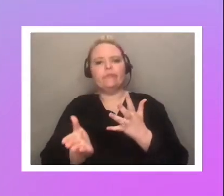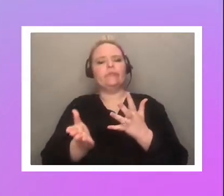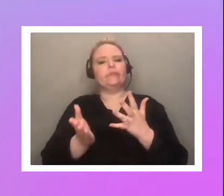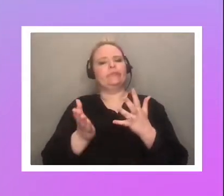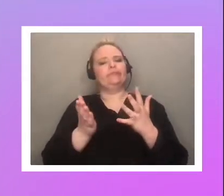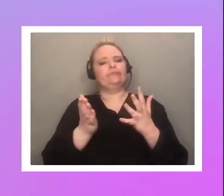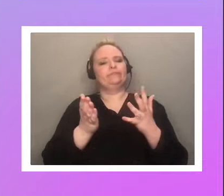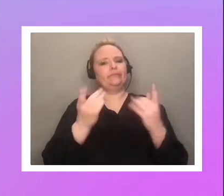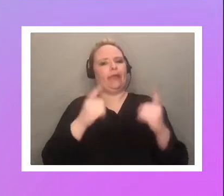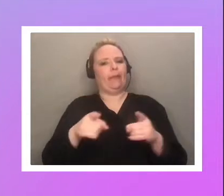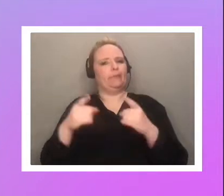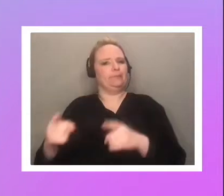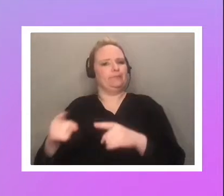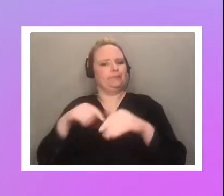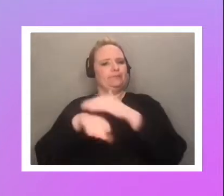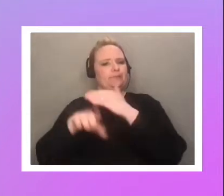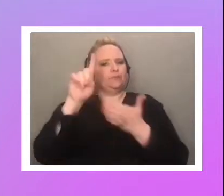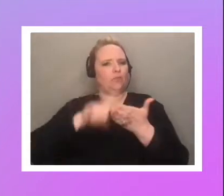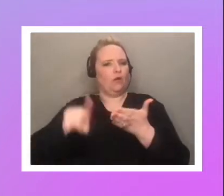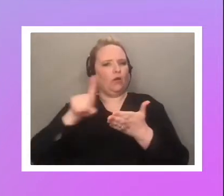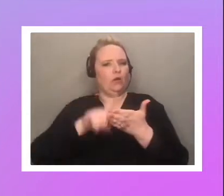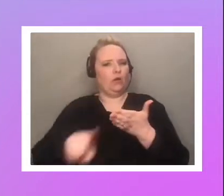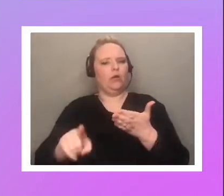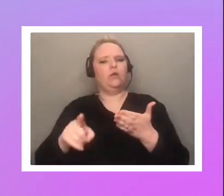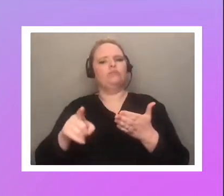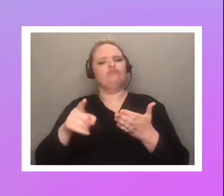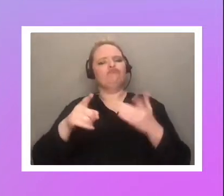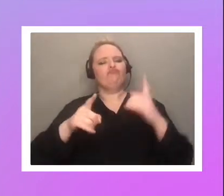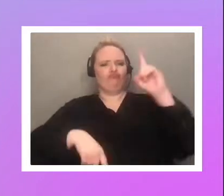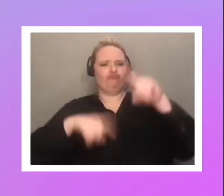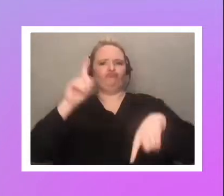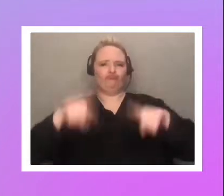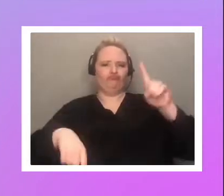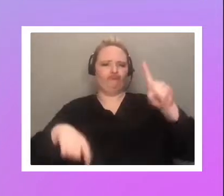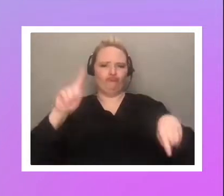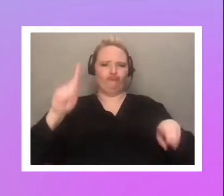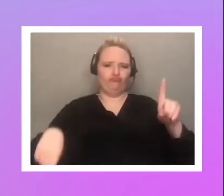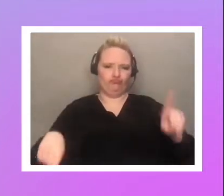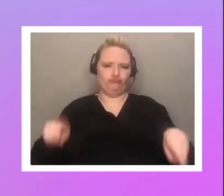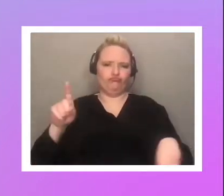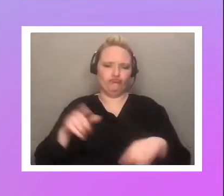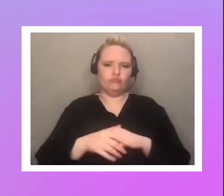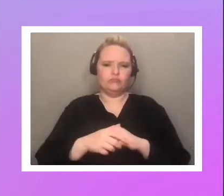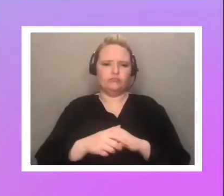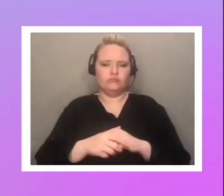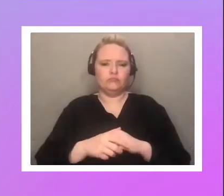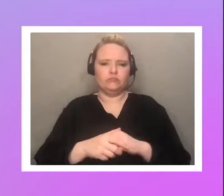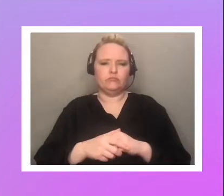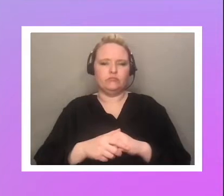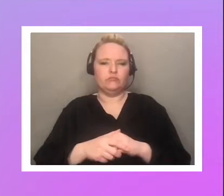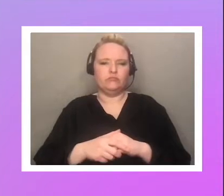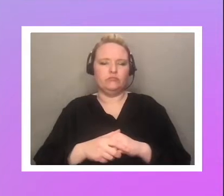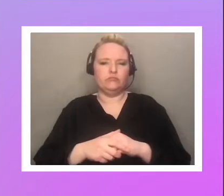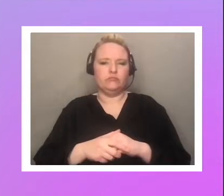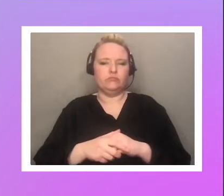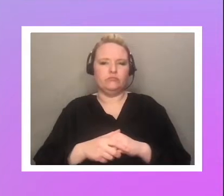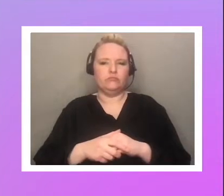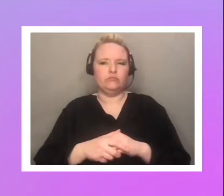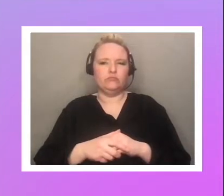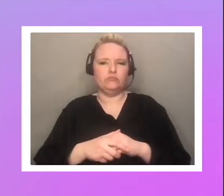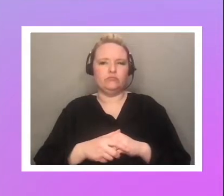audit aren't going to look the same for every business and organization. I've